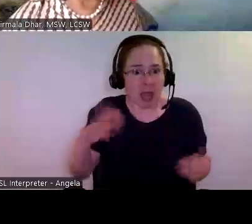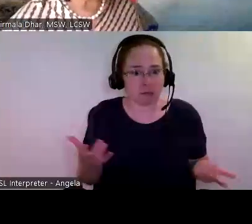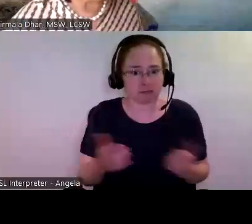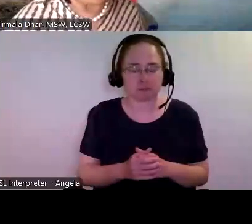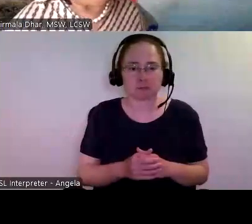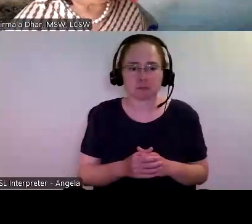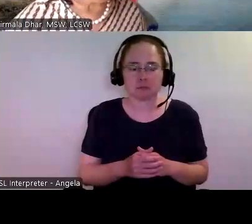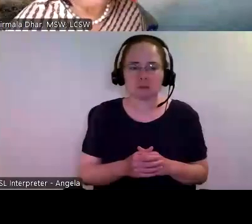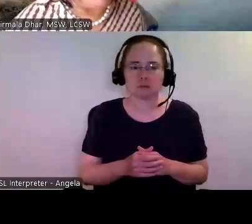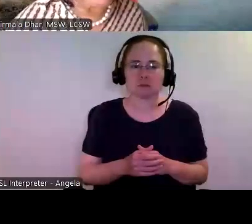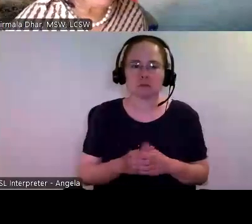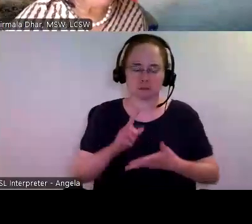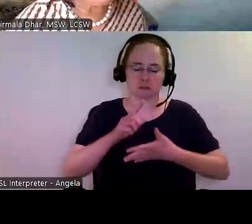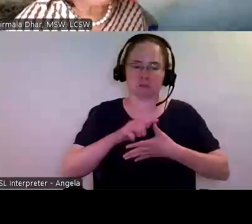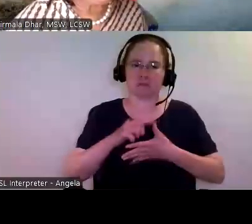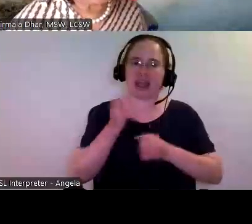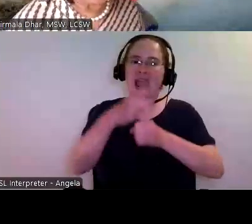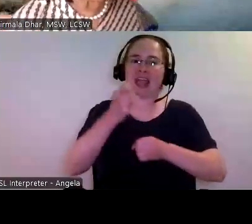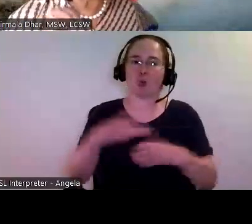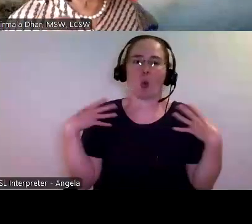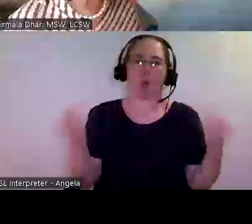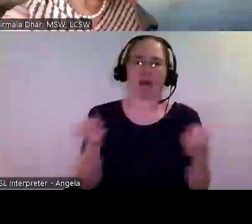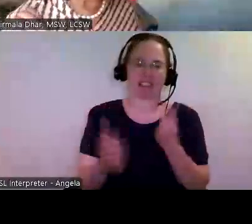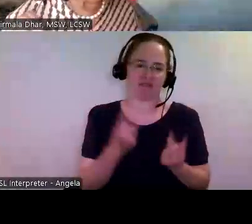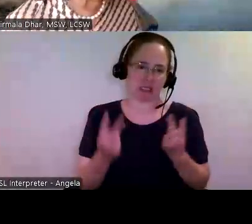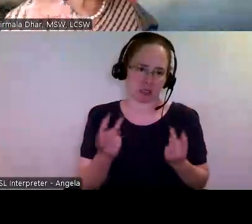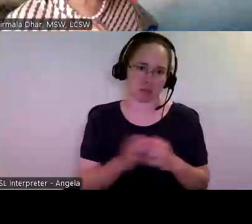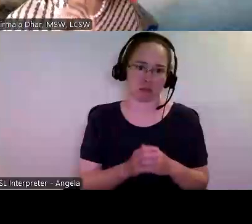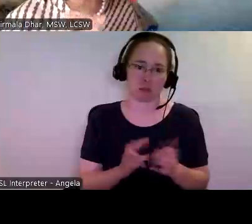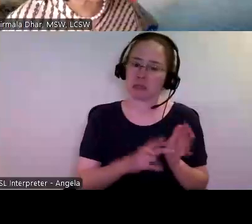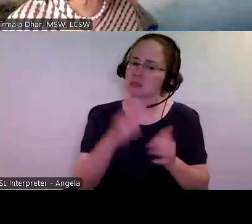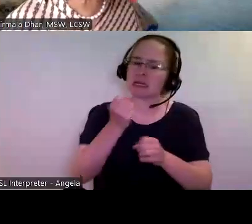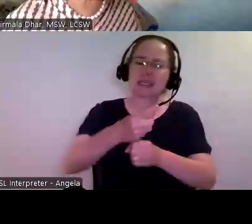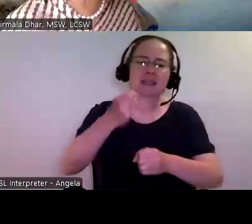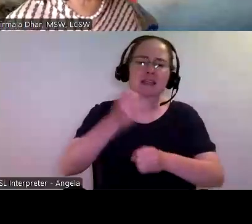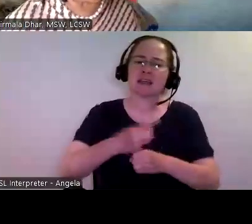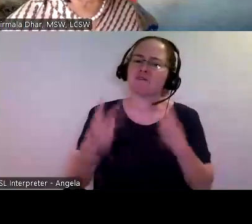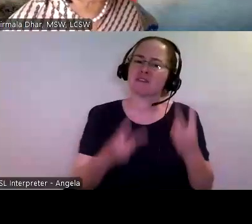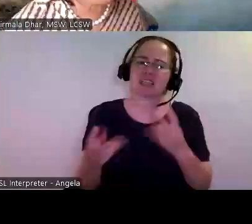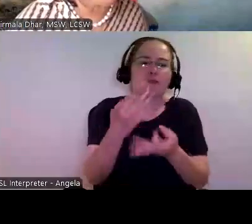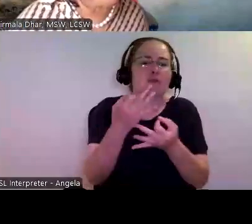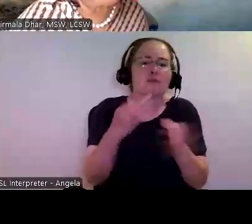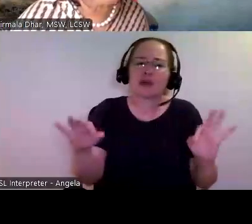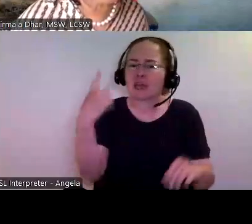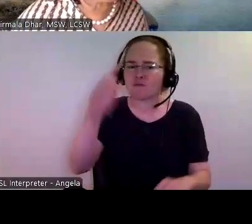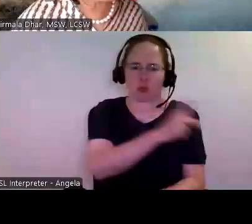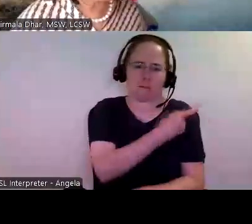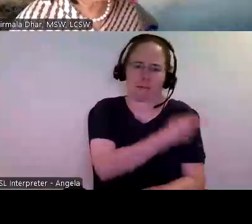the annual wellness visit, which is a yearly visit, which is free to the beneficiary.